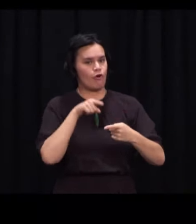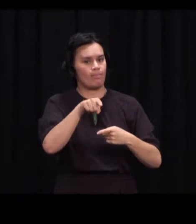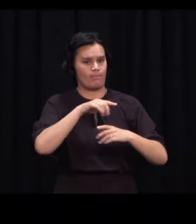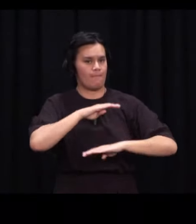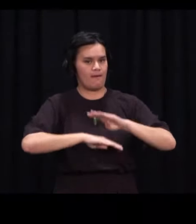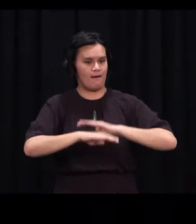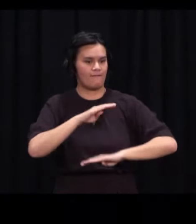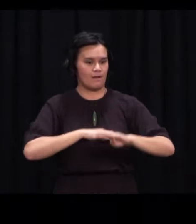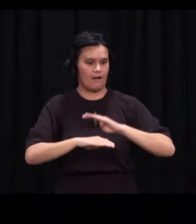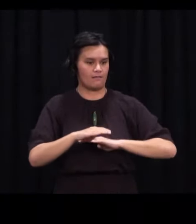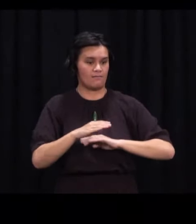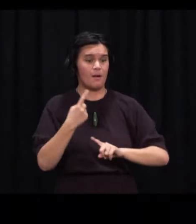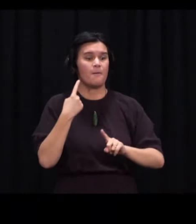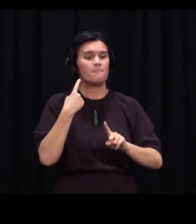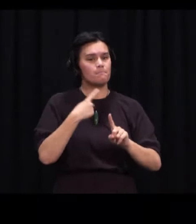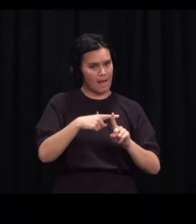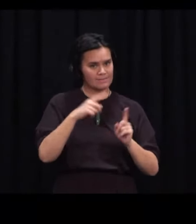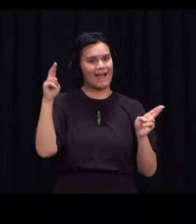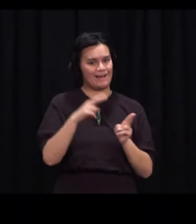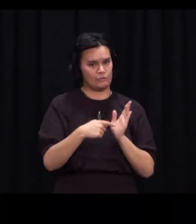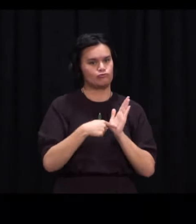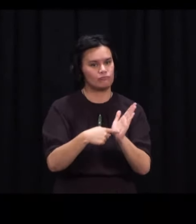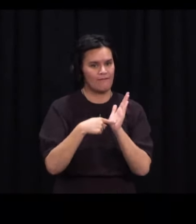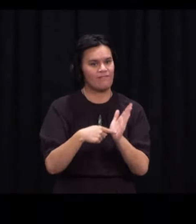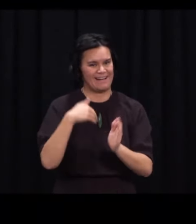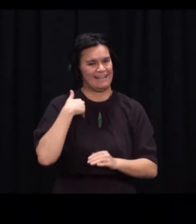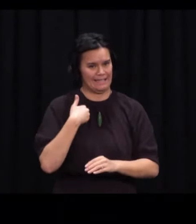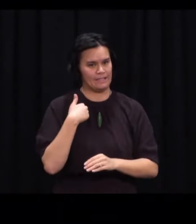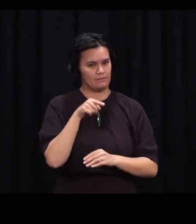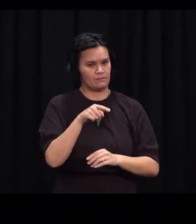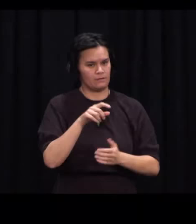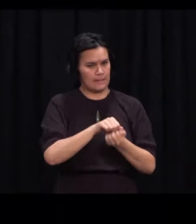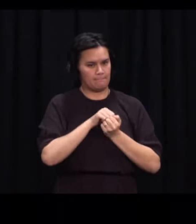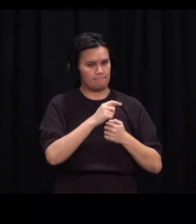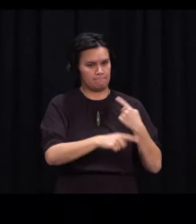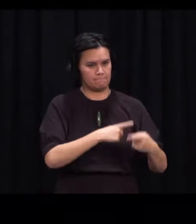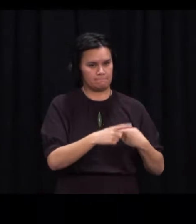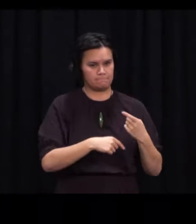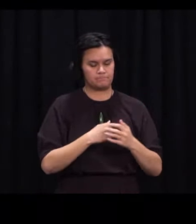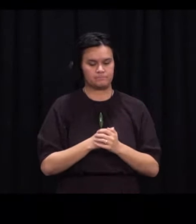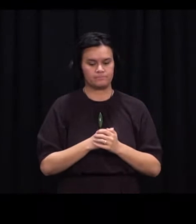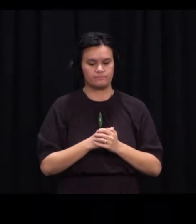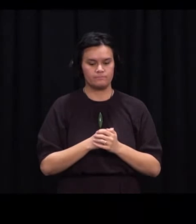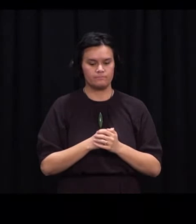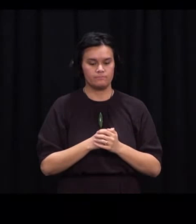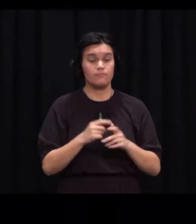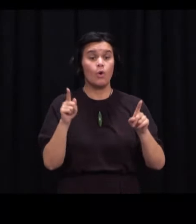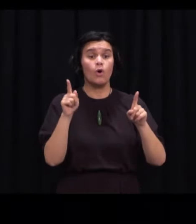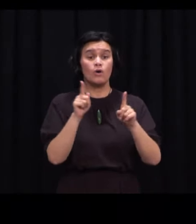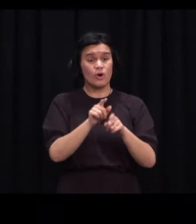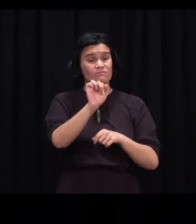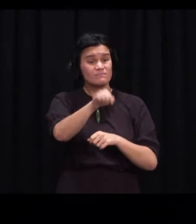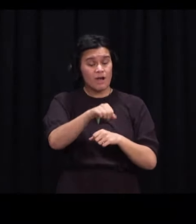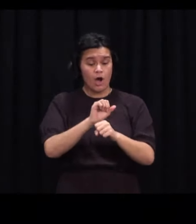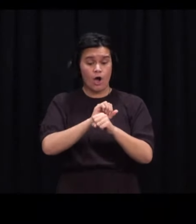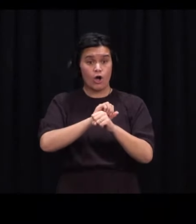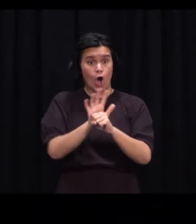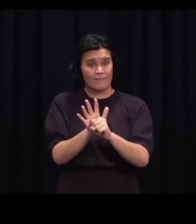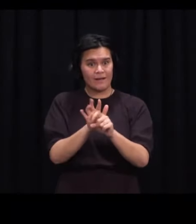what everyone will have observed is the final point, that where we have had cases, they've been dominated by close contacts, mainly